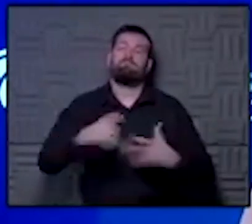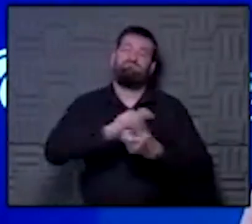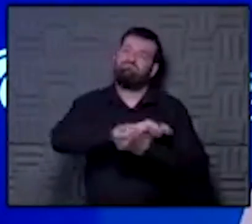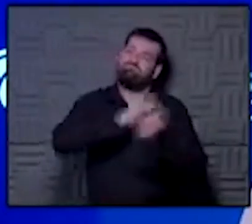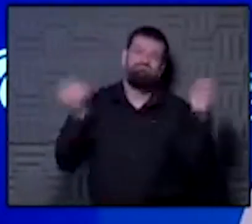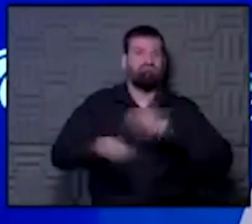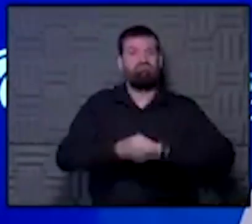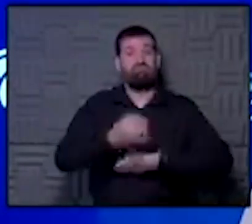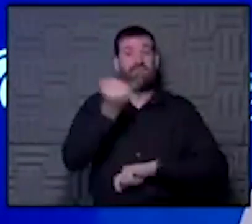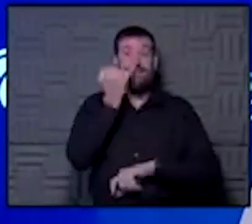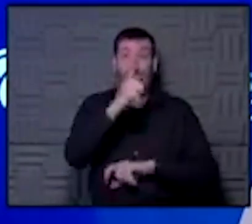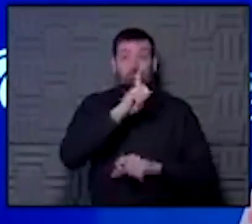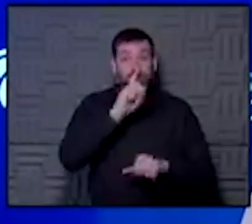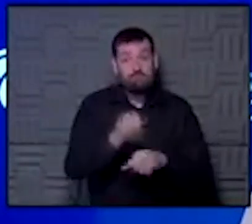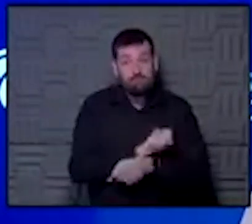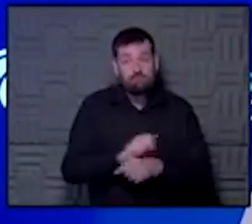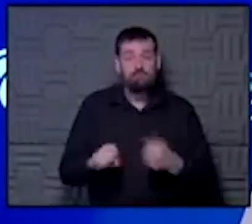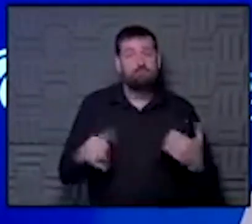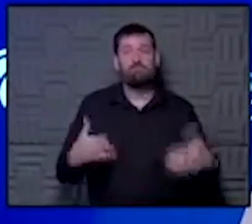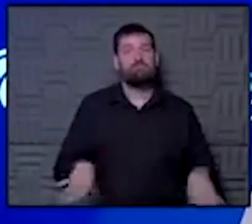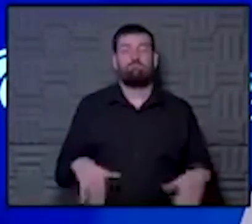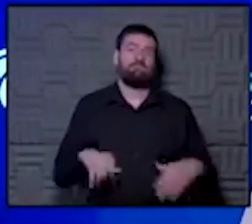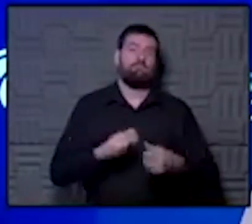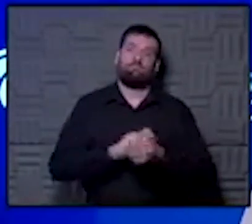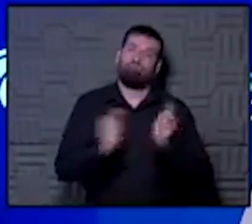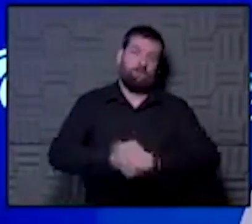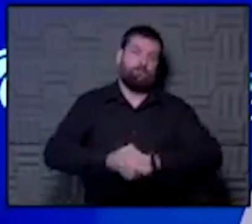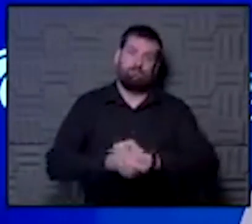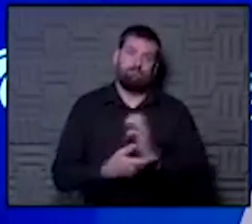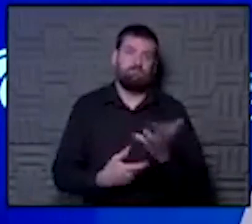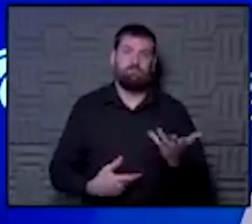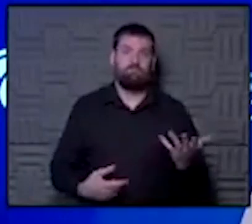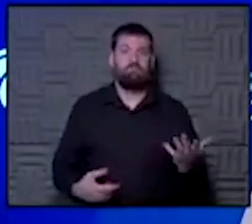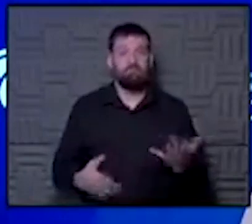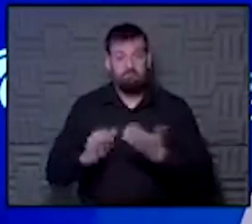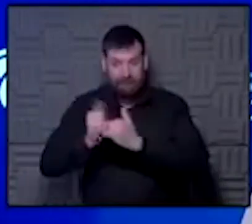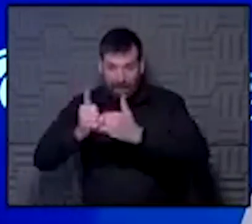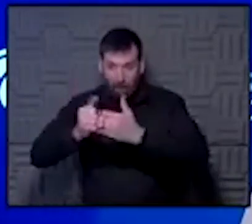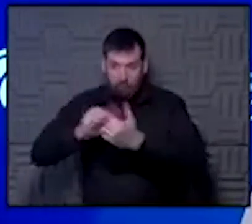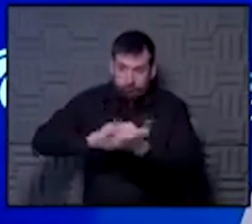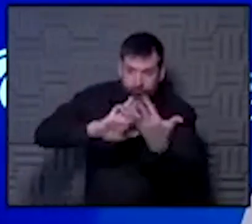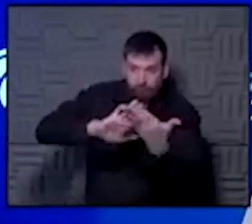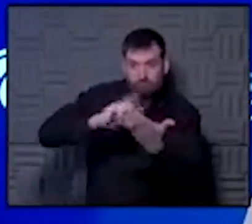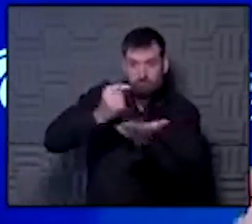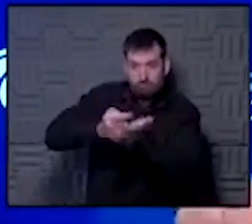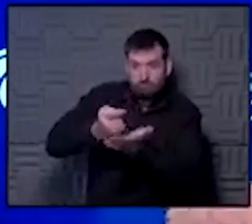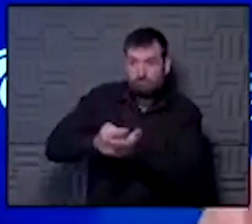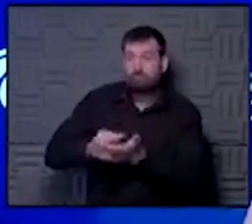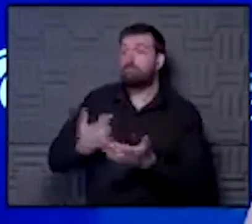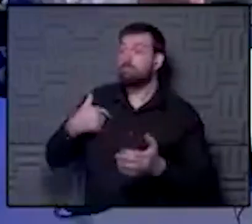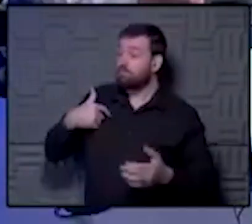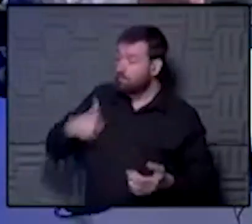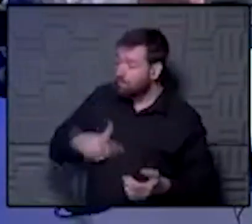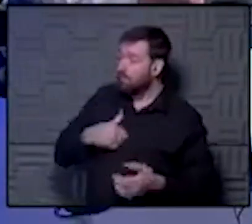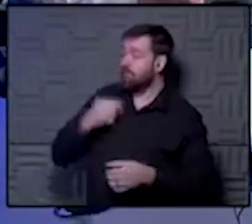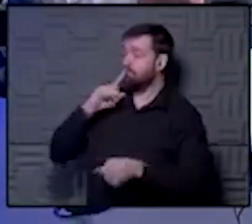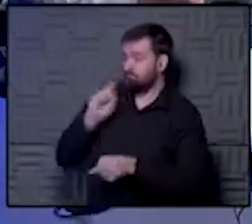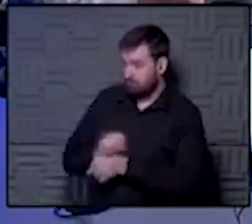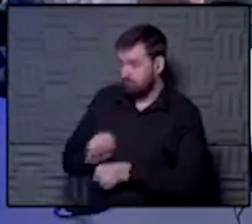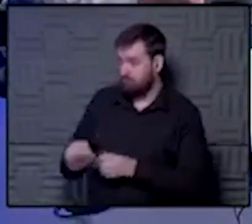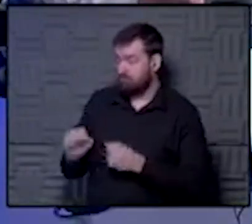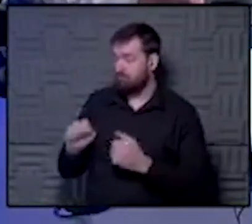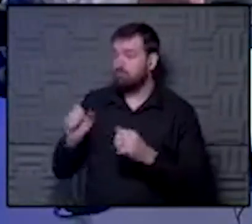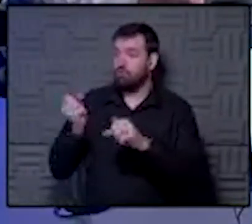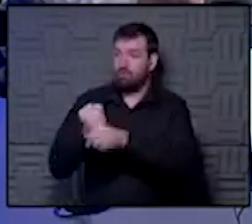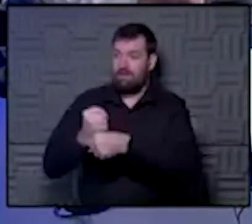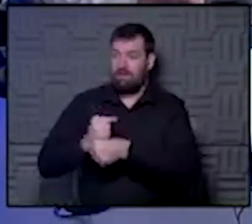If that data holds out, that is a game changer and will totally change how we treat. And we are actually in the process of